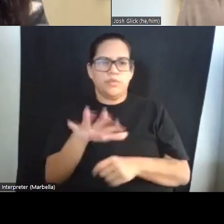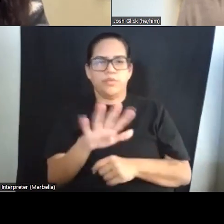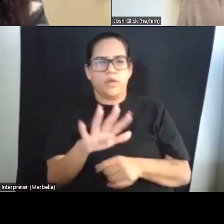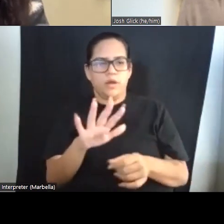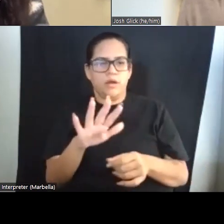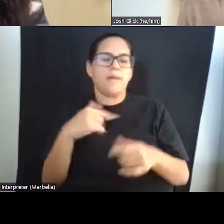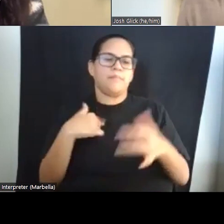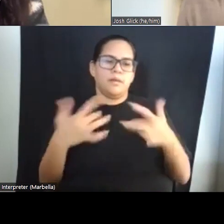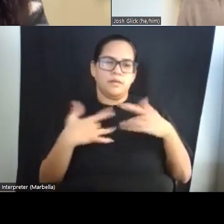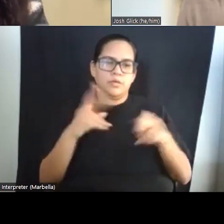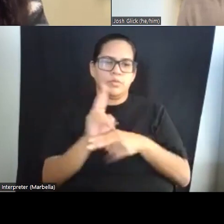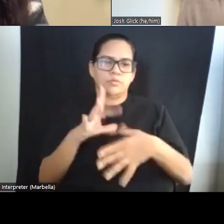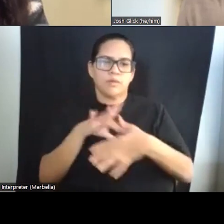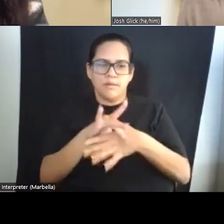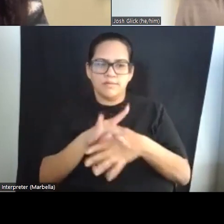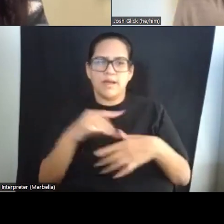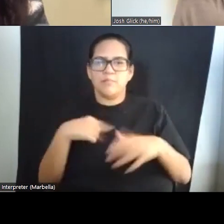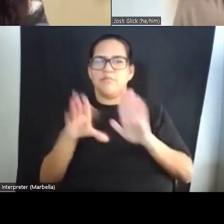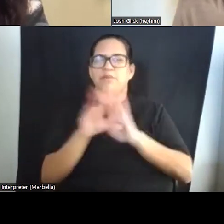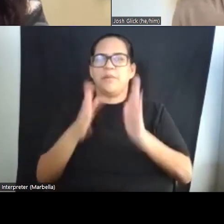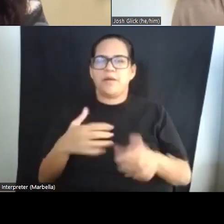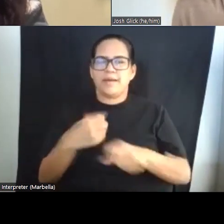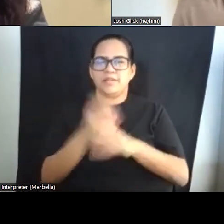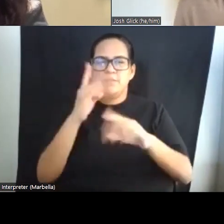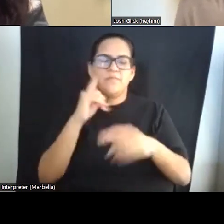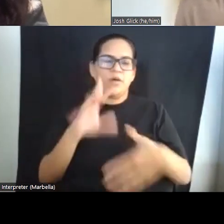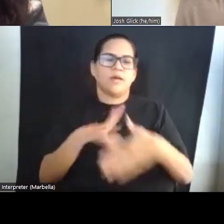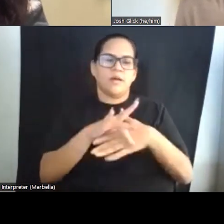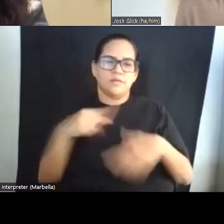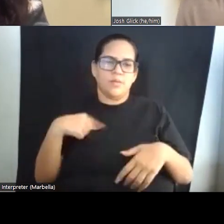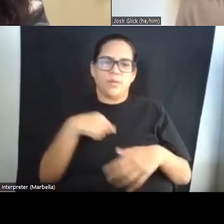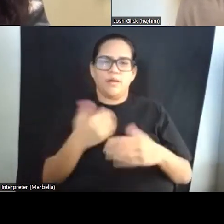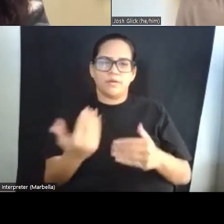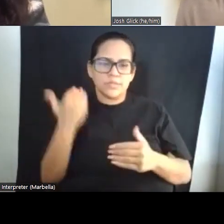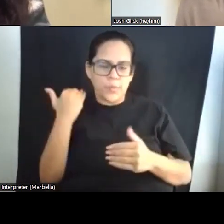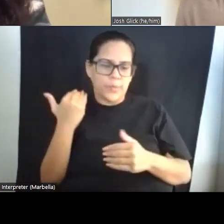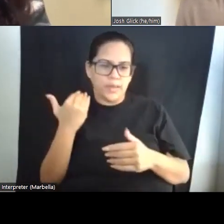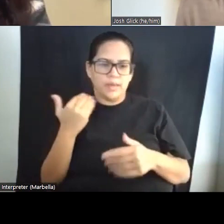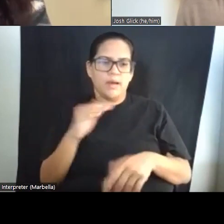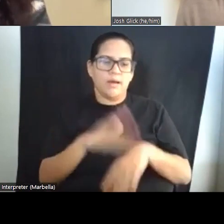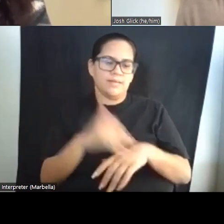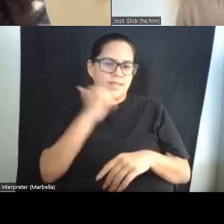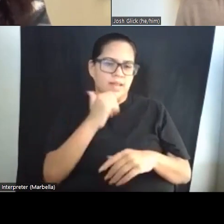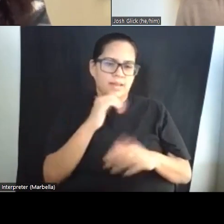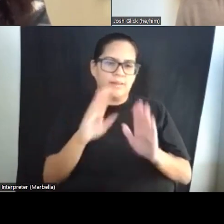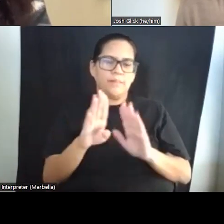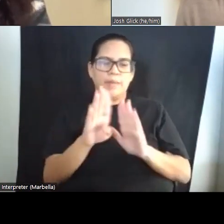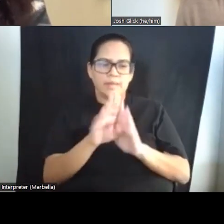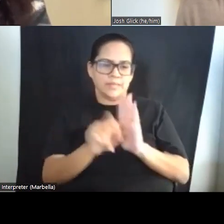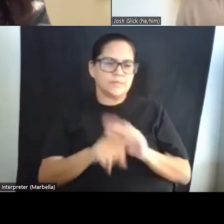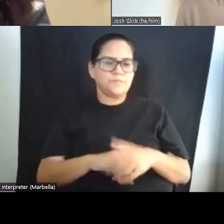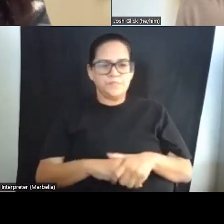I'm hesitant to use the word content. I'm a filmmaker, I get in trouble for this, but the content we're consuming on a daily basis.